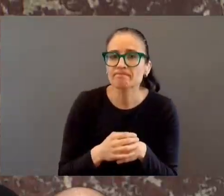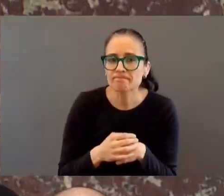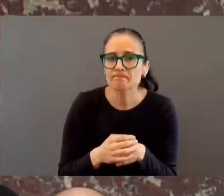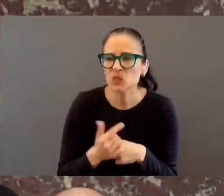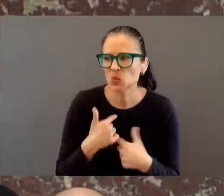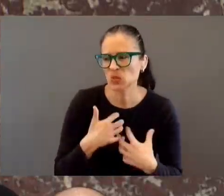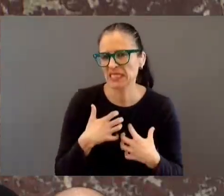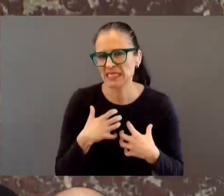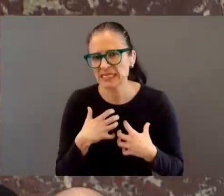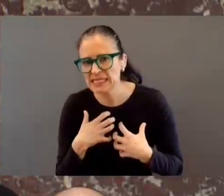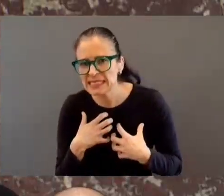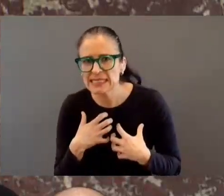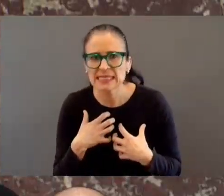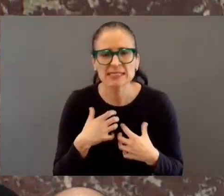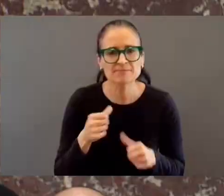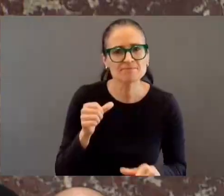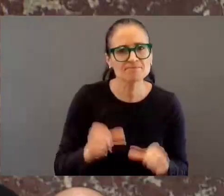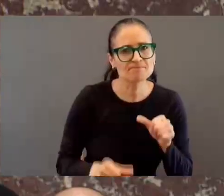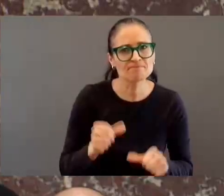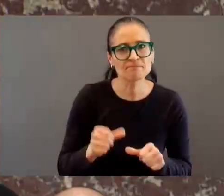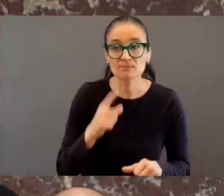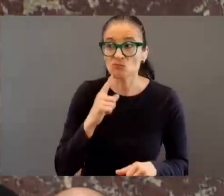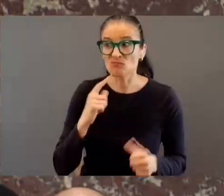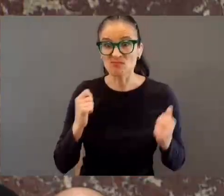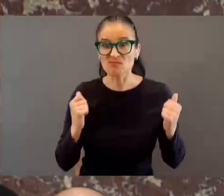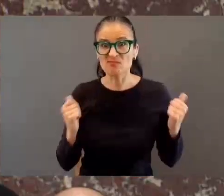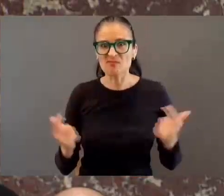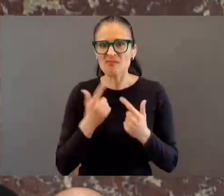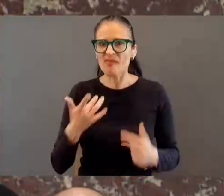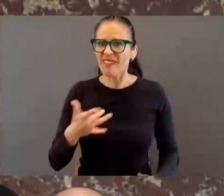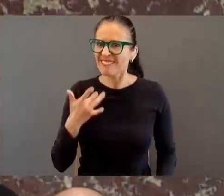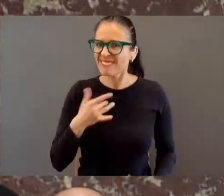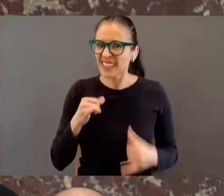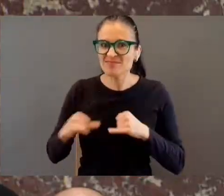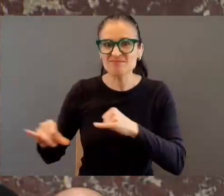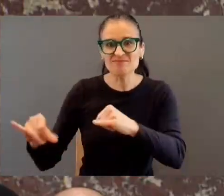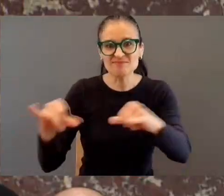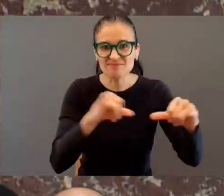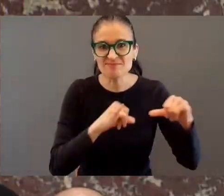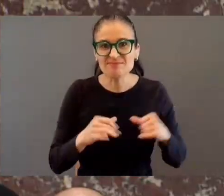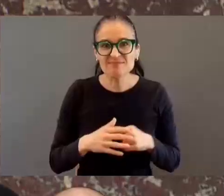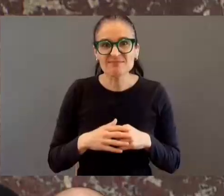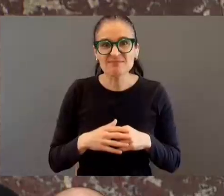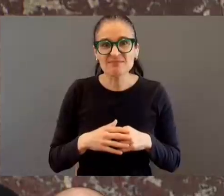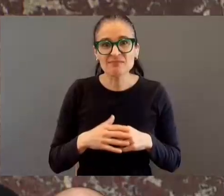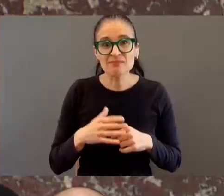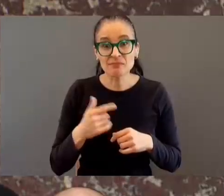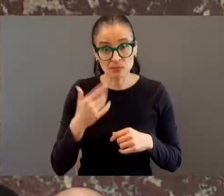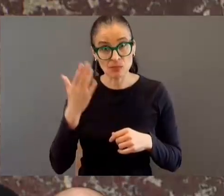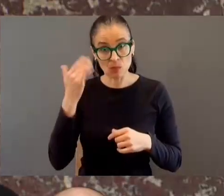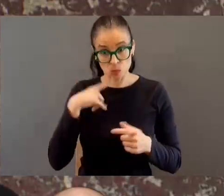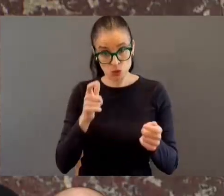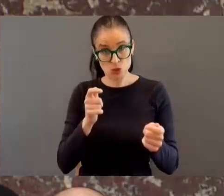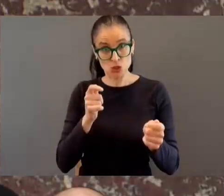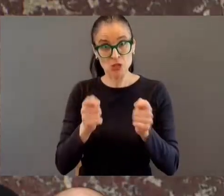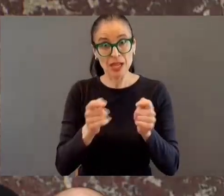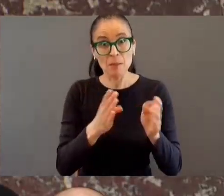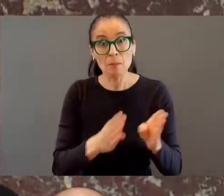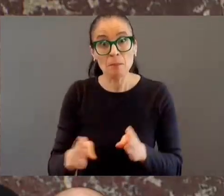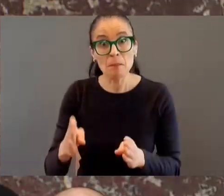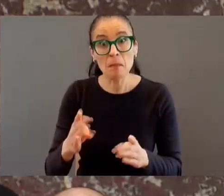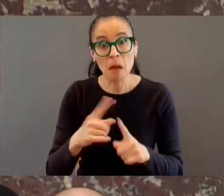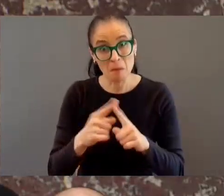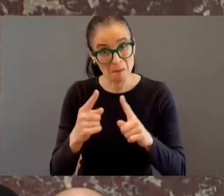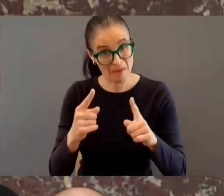in no small part that we've changed our planet in a way that we're not fully equipped to contemplate. So, given the undermining of